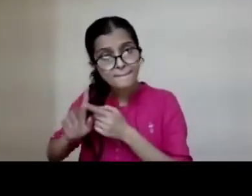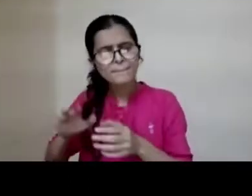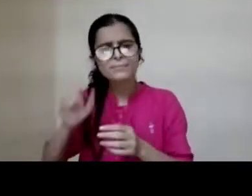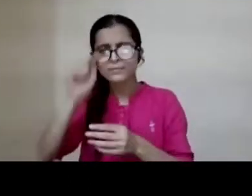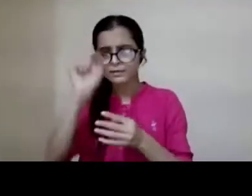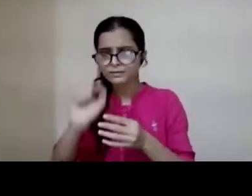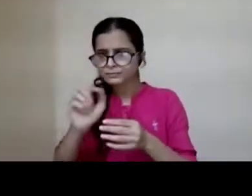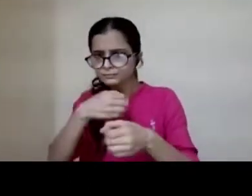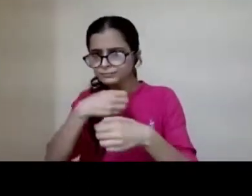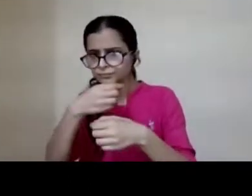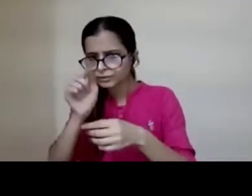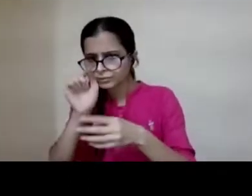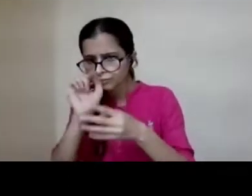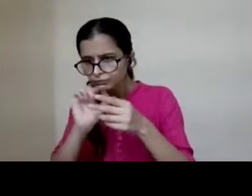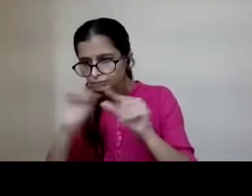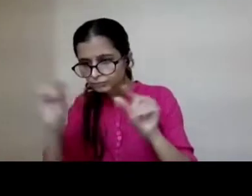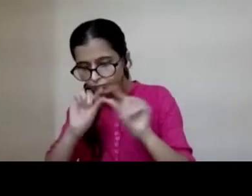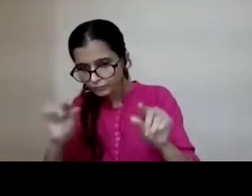I'm coming to.